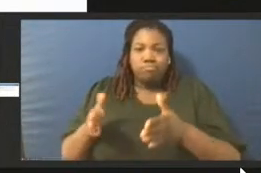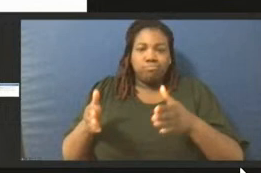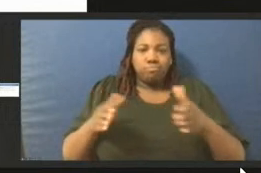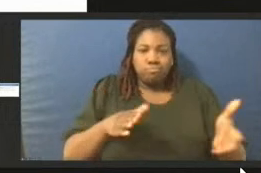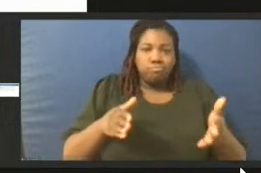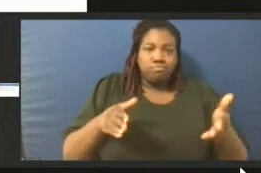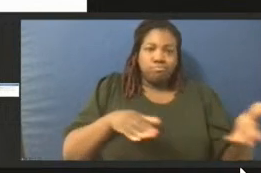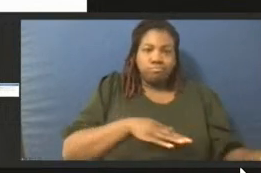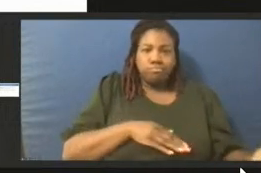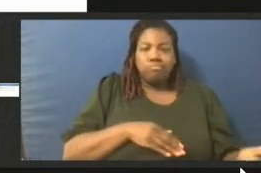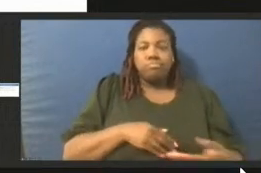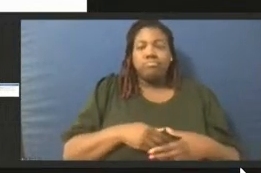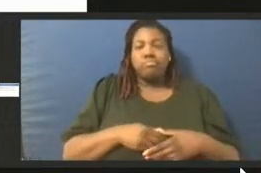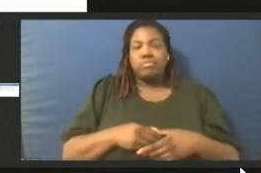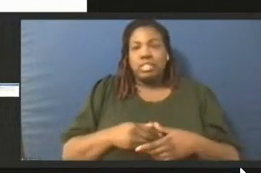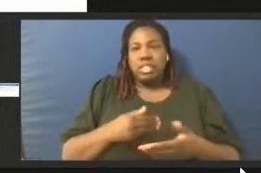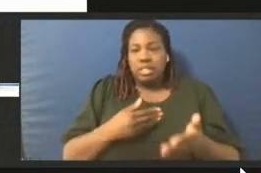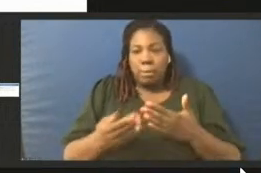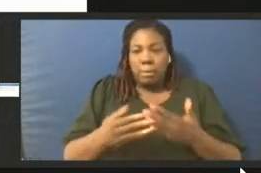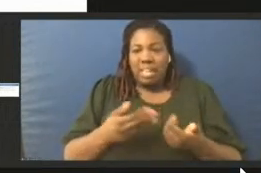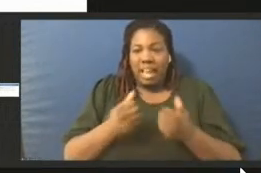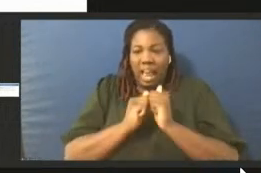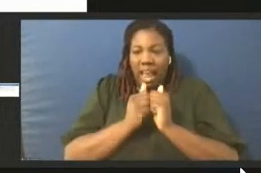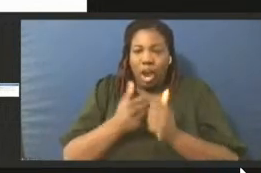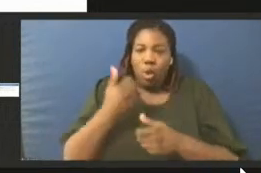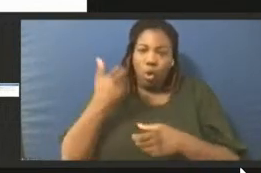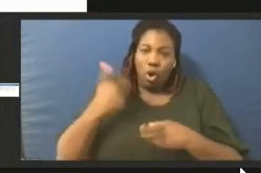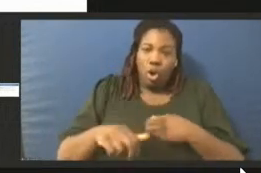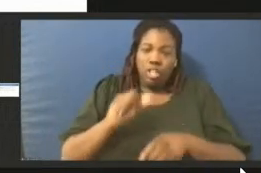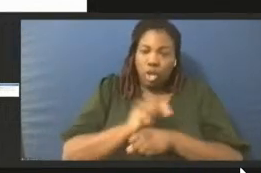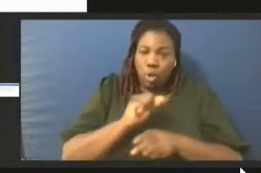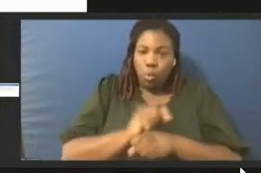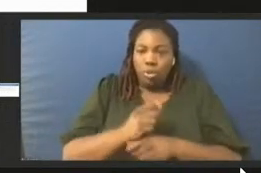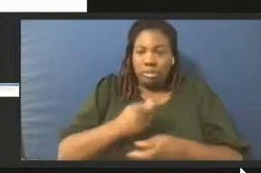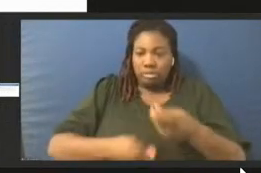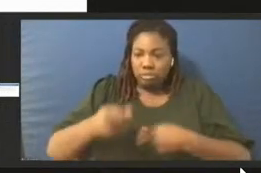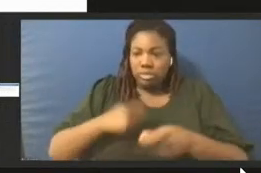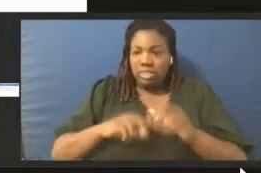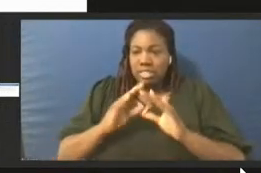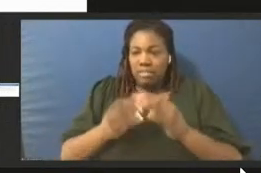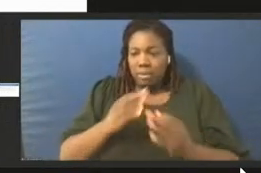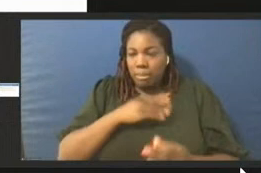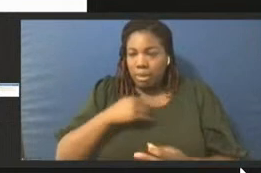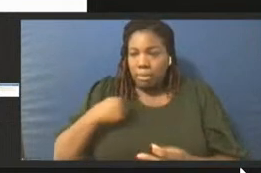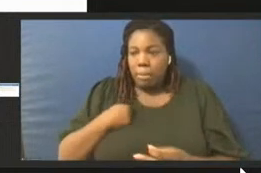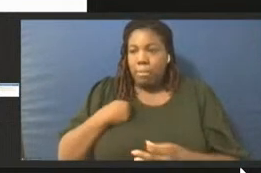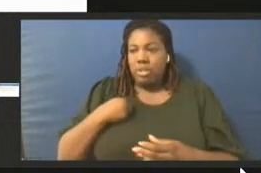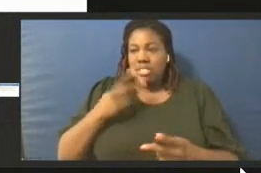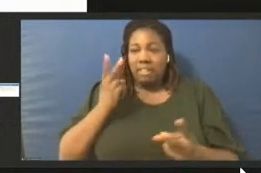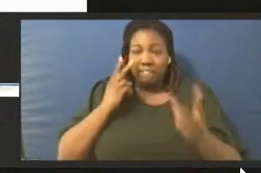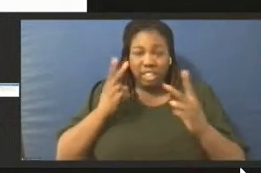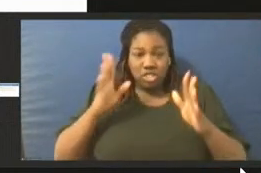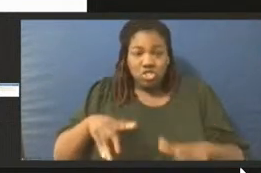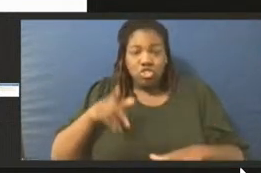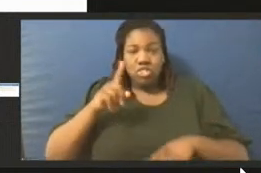efforts. They've been surrogate family members for people who could not receive visitors. They've been accused of lying about what they've